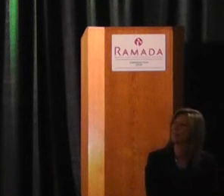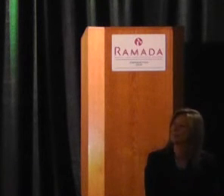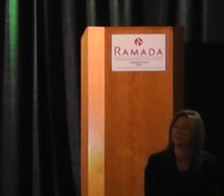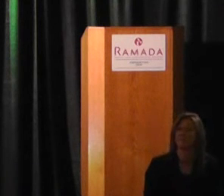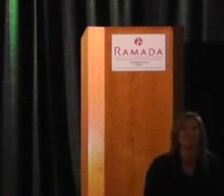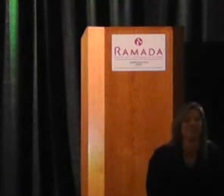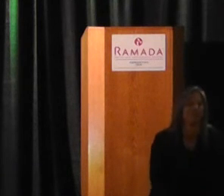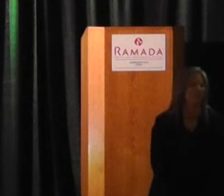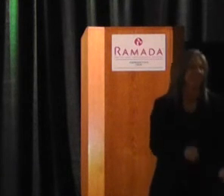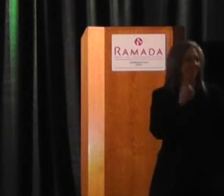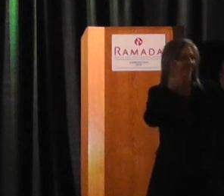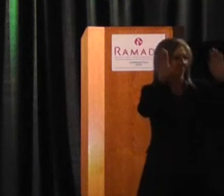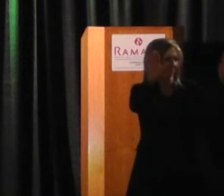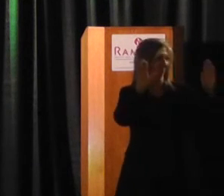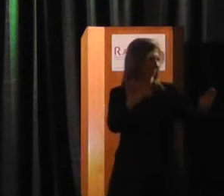Good job, everybody.